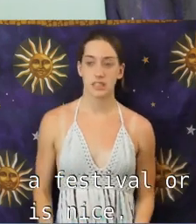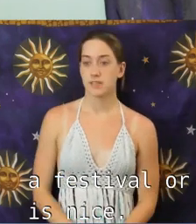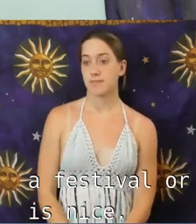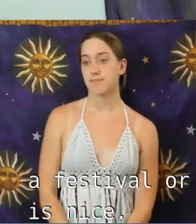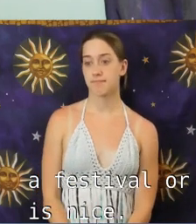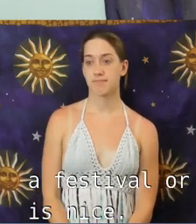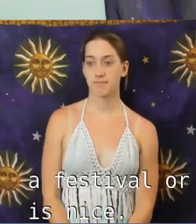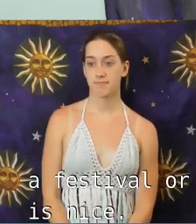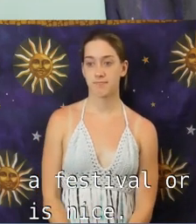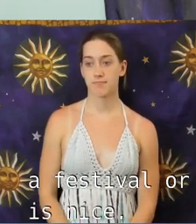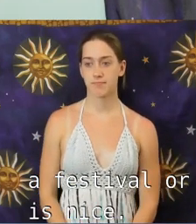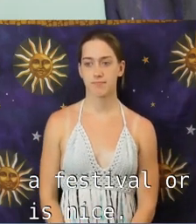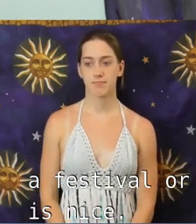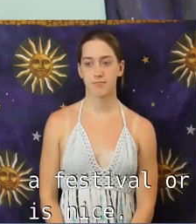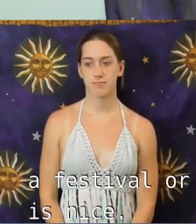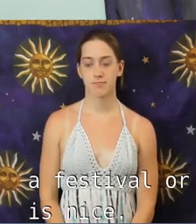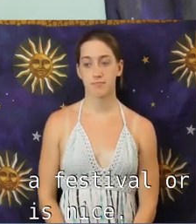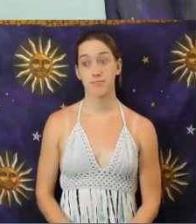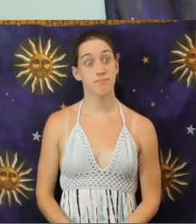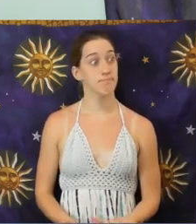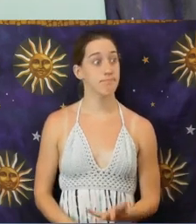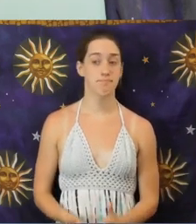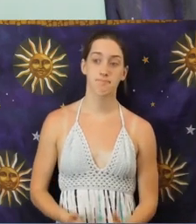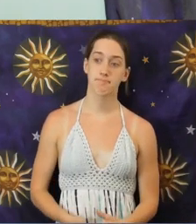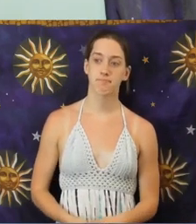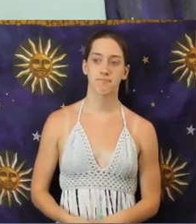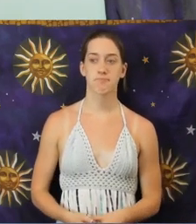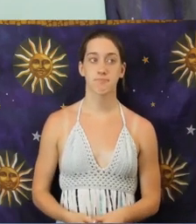This is why editing's nice.